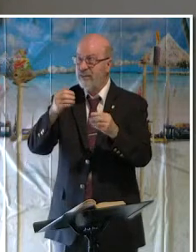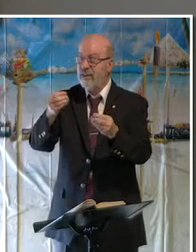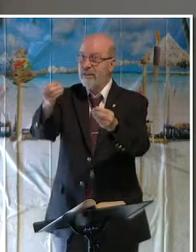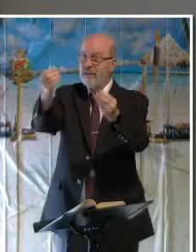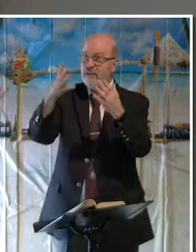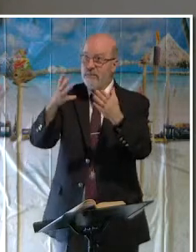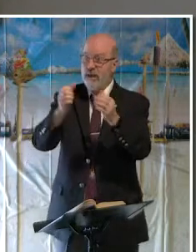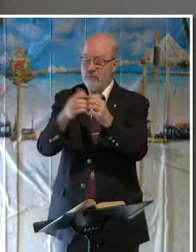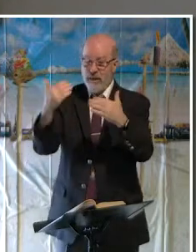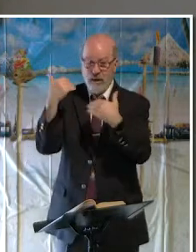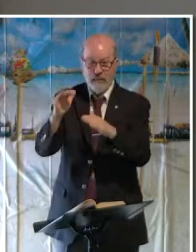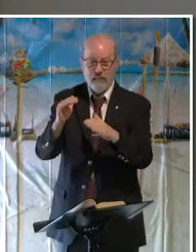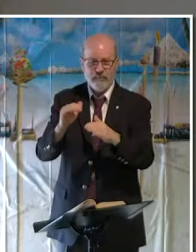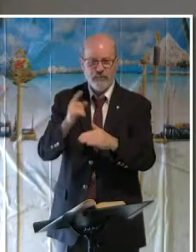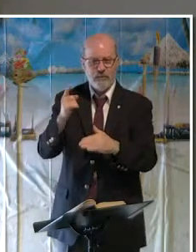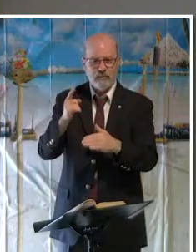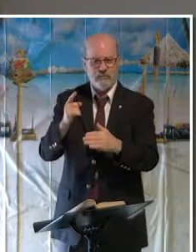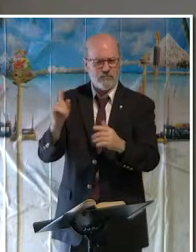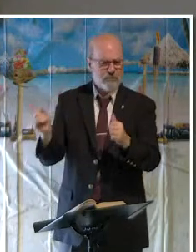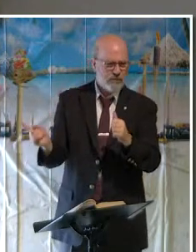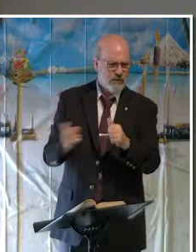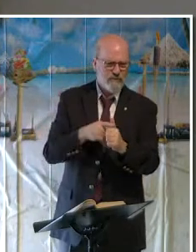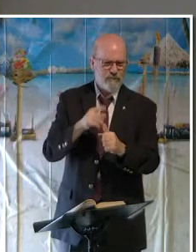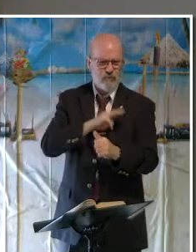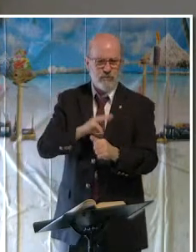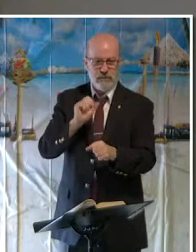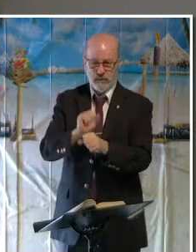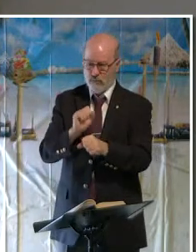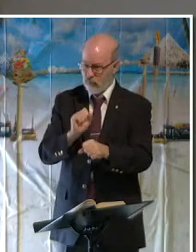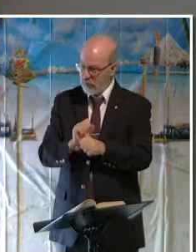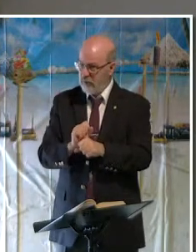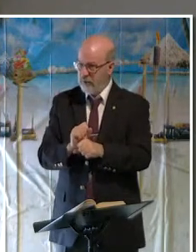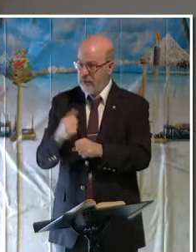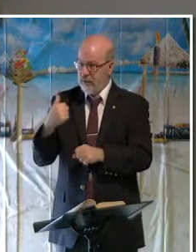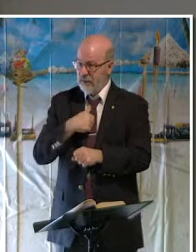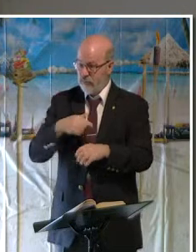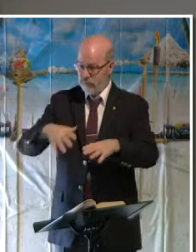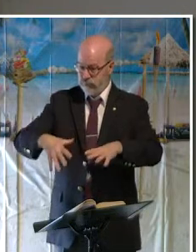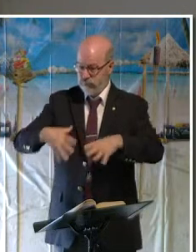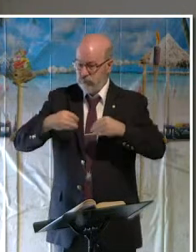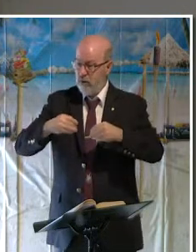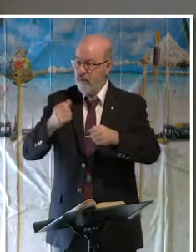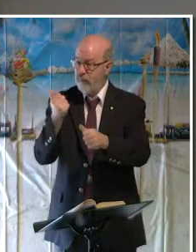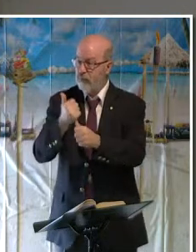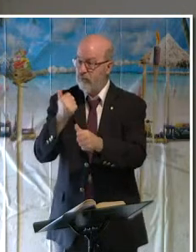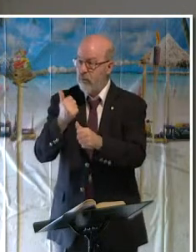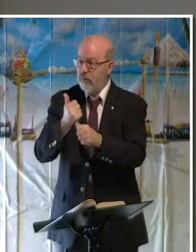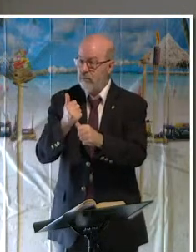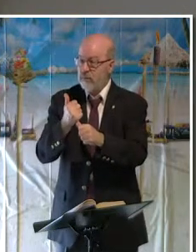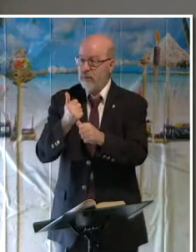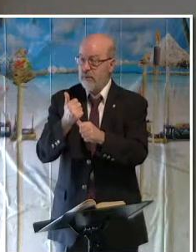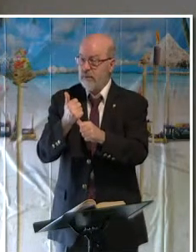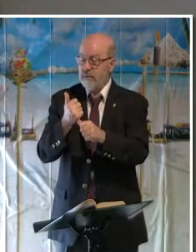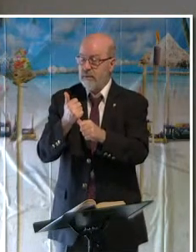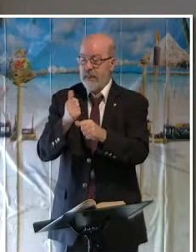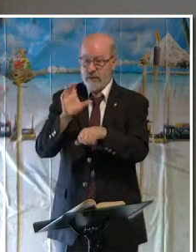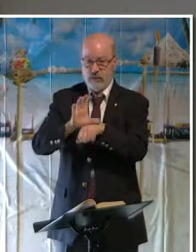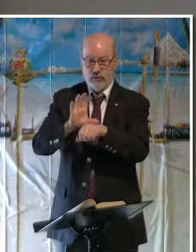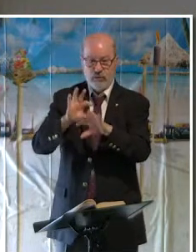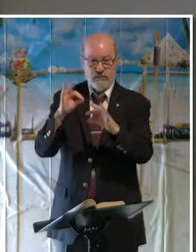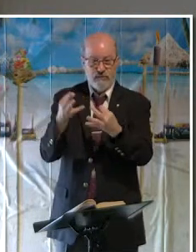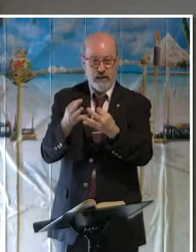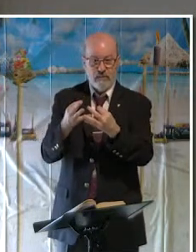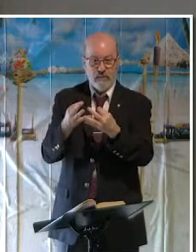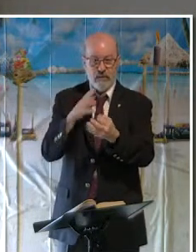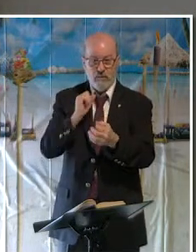is unlimited. One of the very first mission works that we took on for support as a church